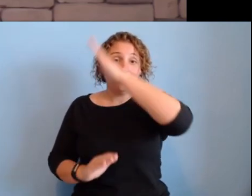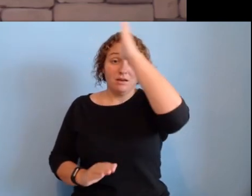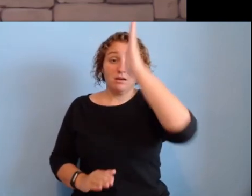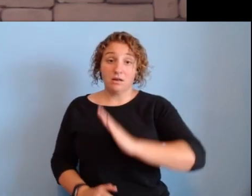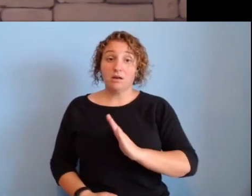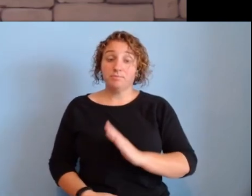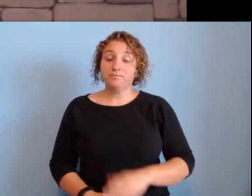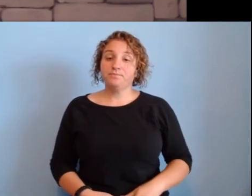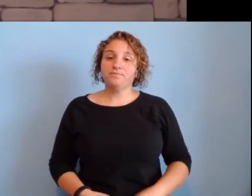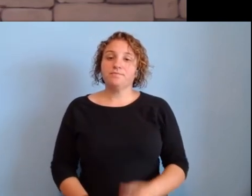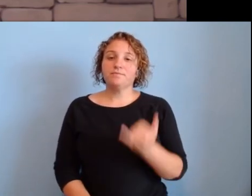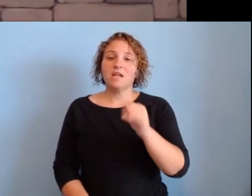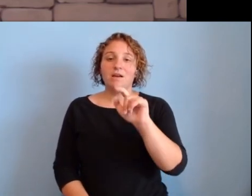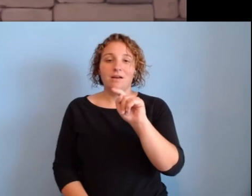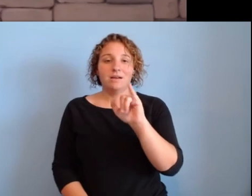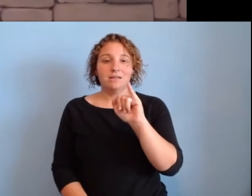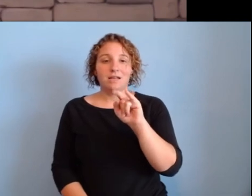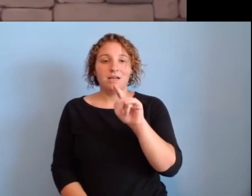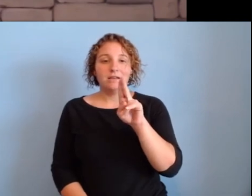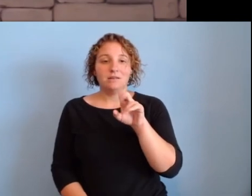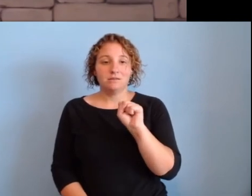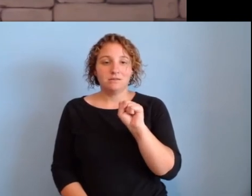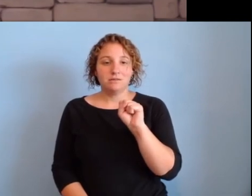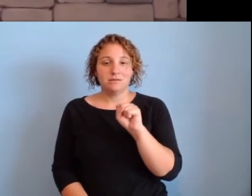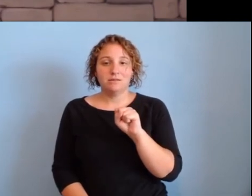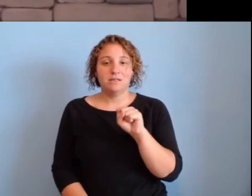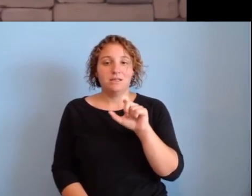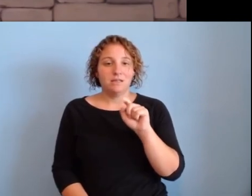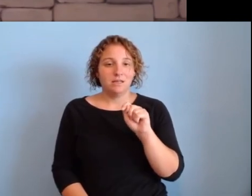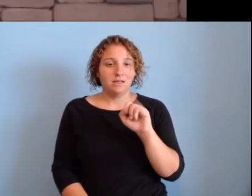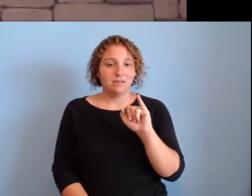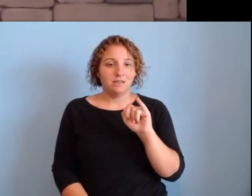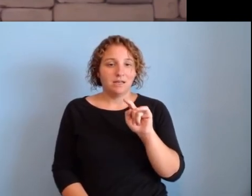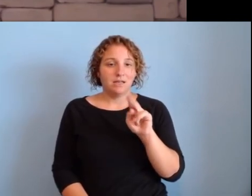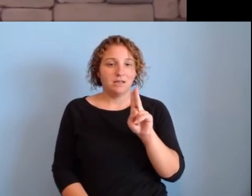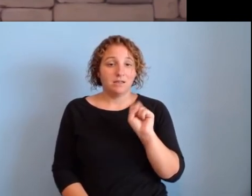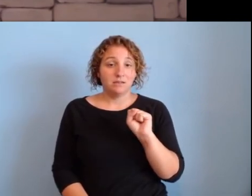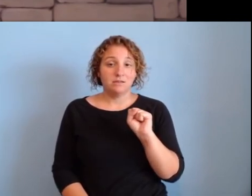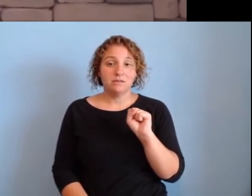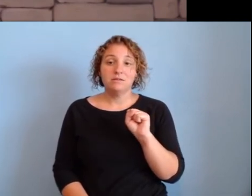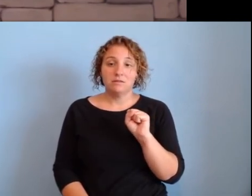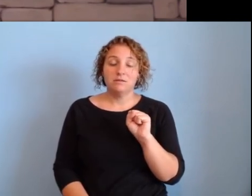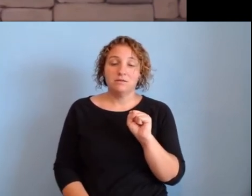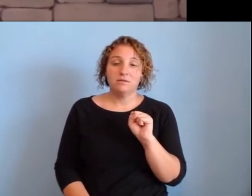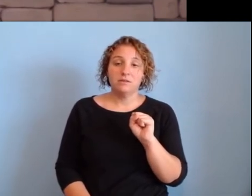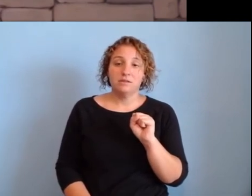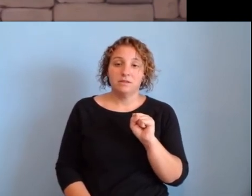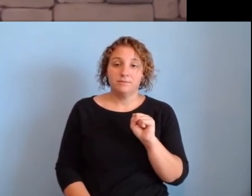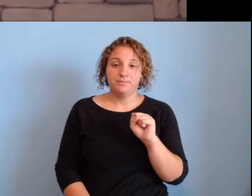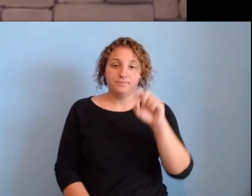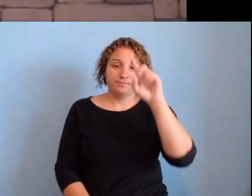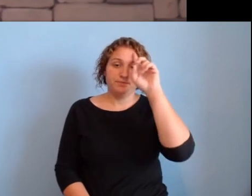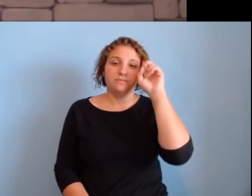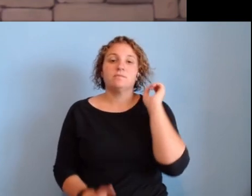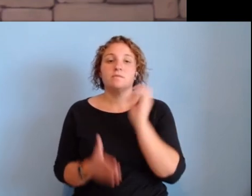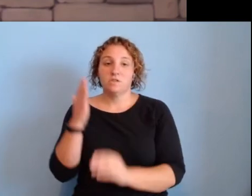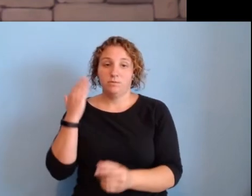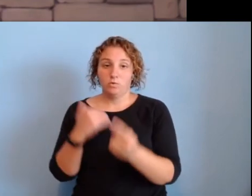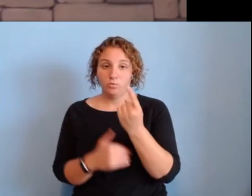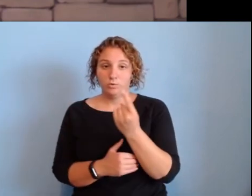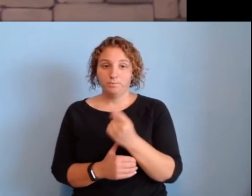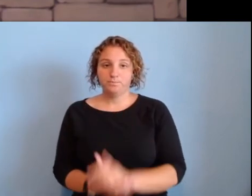Titus. Left turn from Peter. Titus. Again, this fact that this is no surprise to God. We've got to establish that. Titus chapter 1.